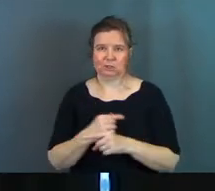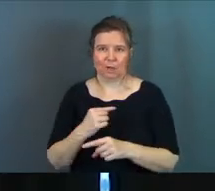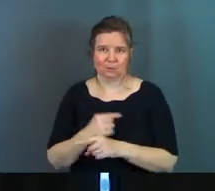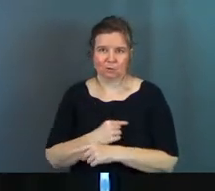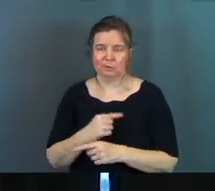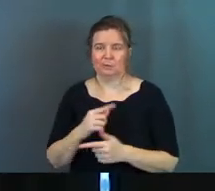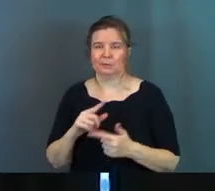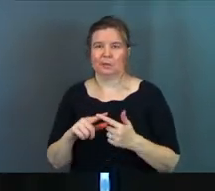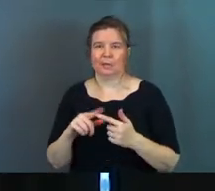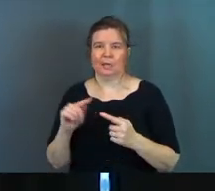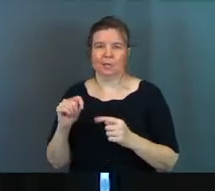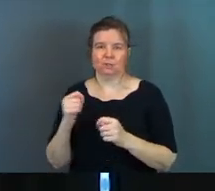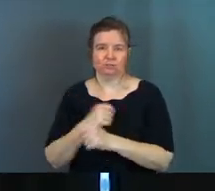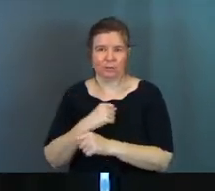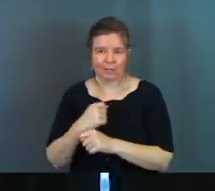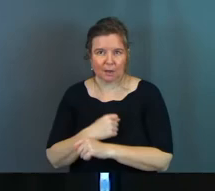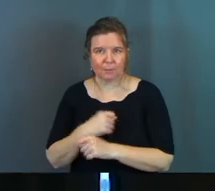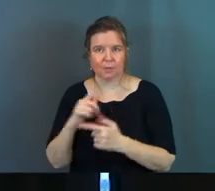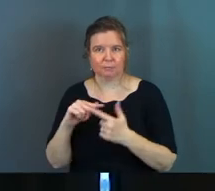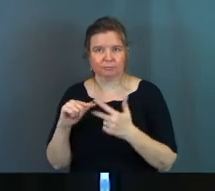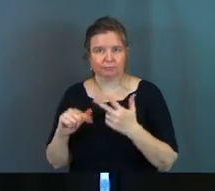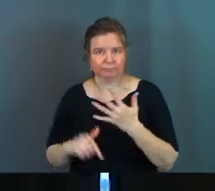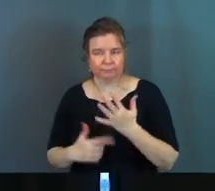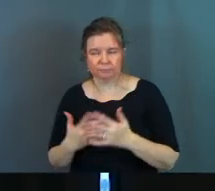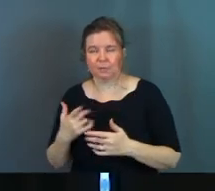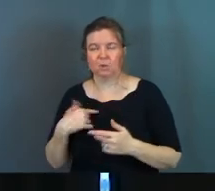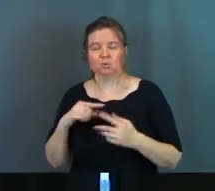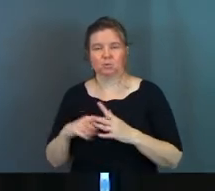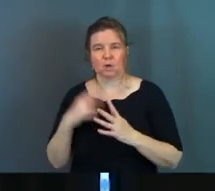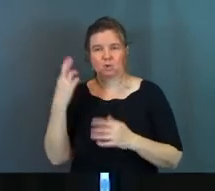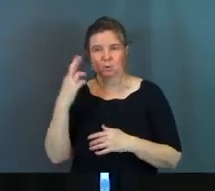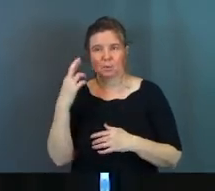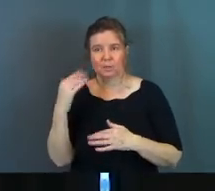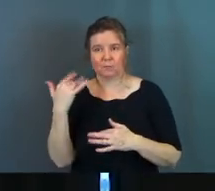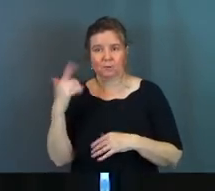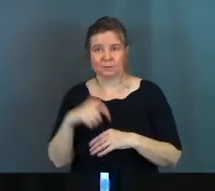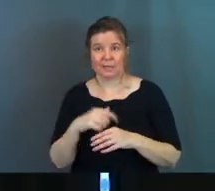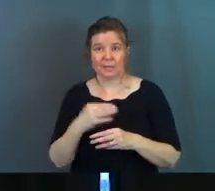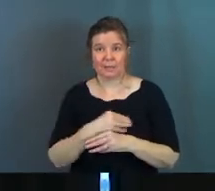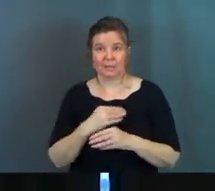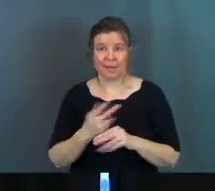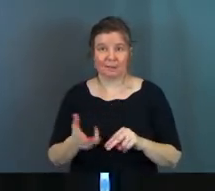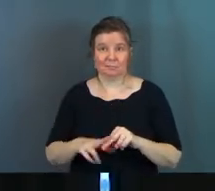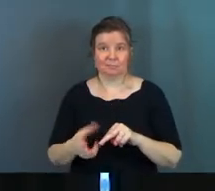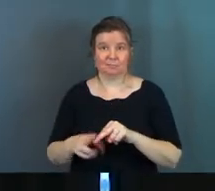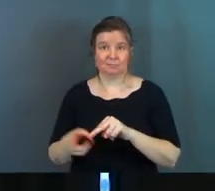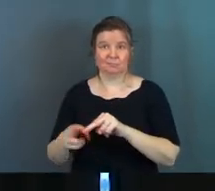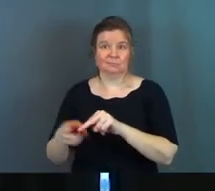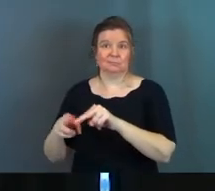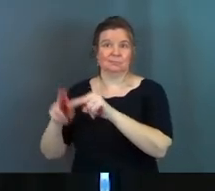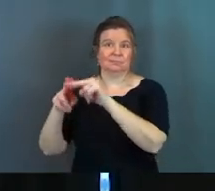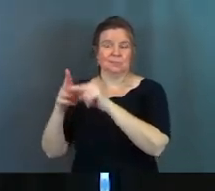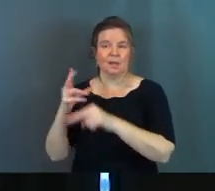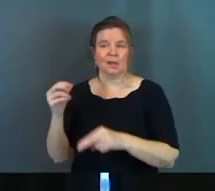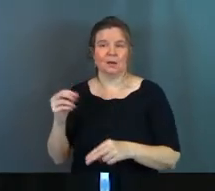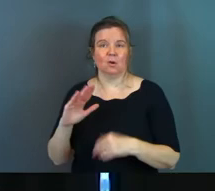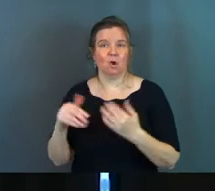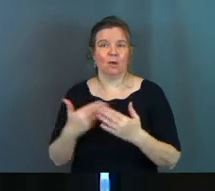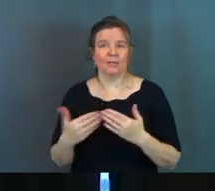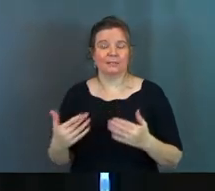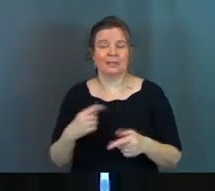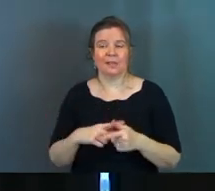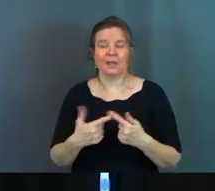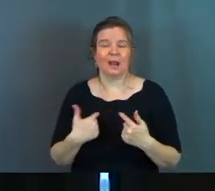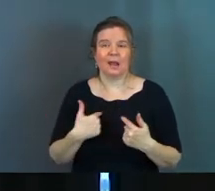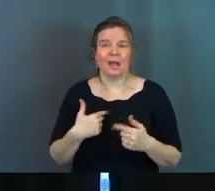geometry and trigonometry and all the things. And you start to realize over time that math builds on itself and all this.